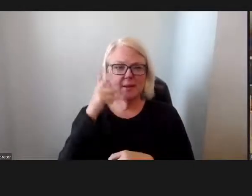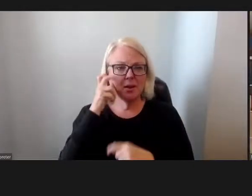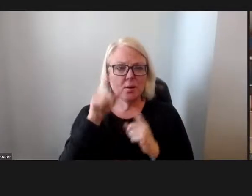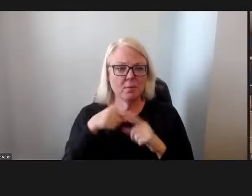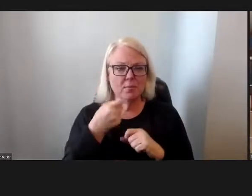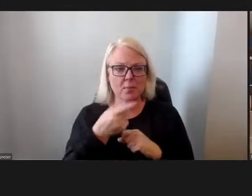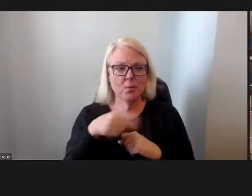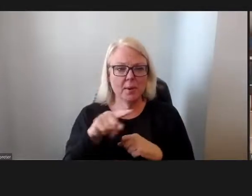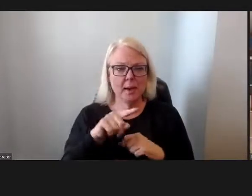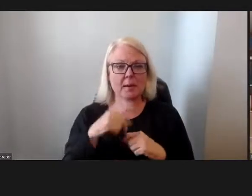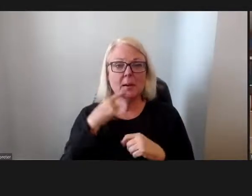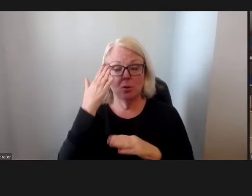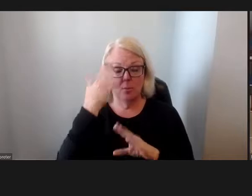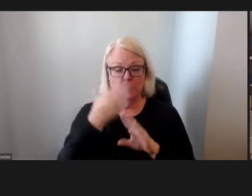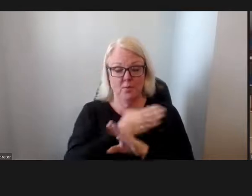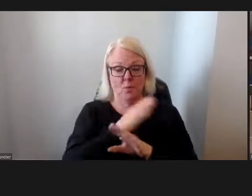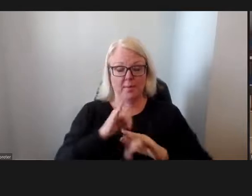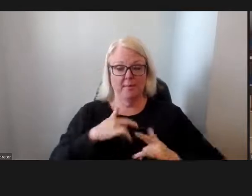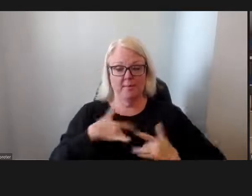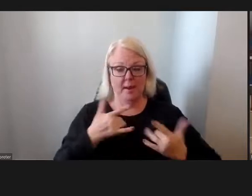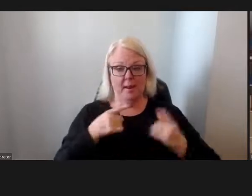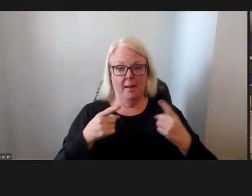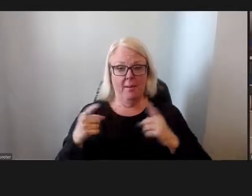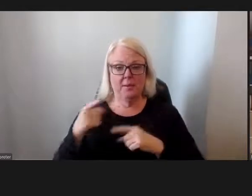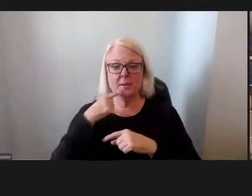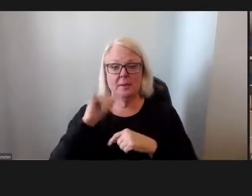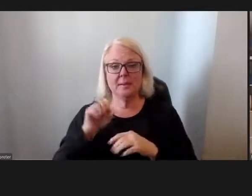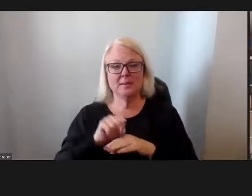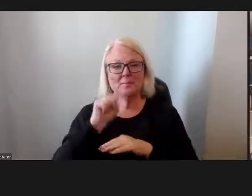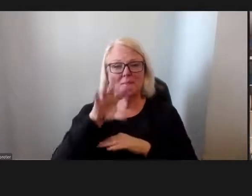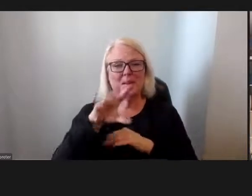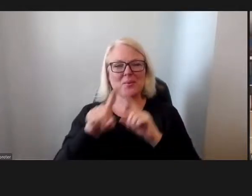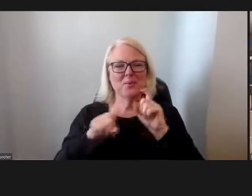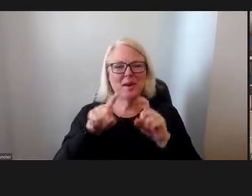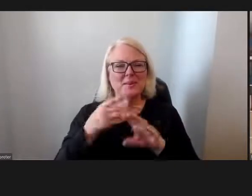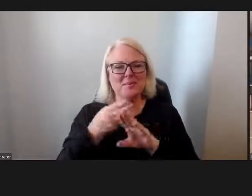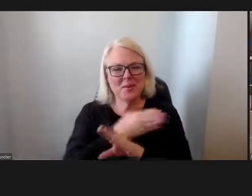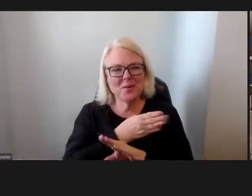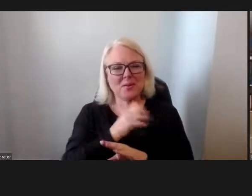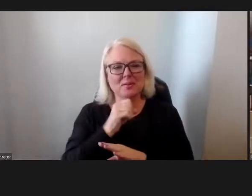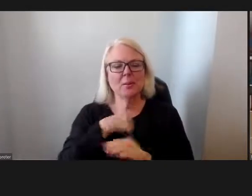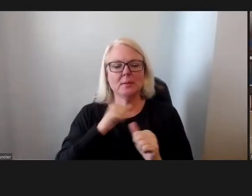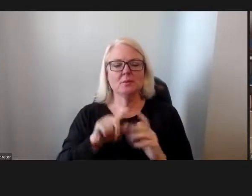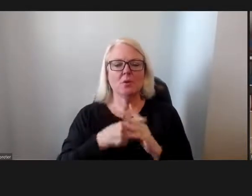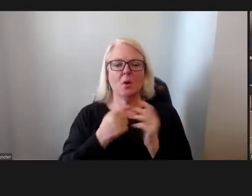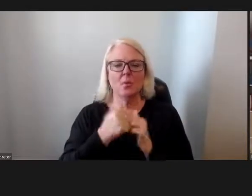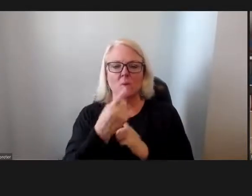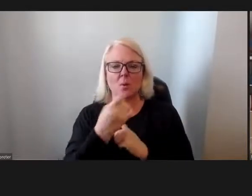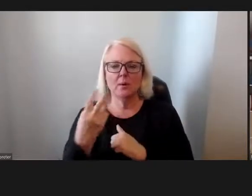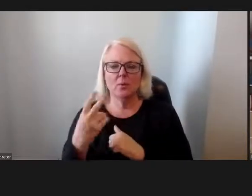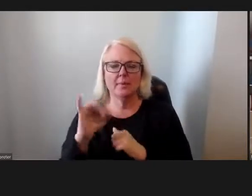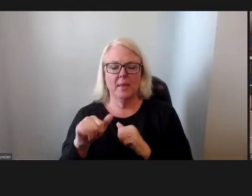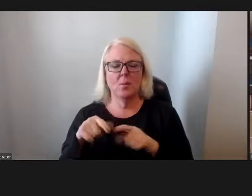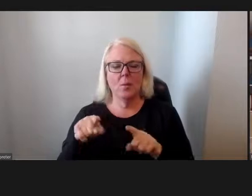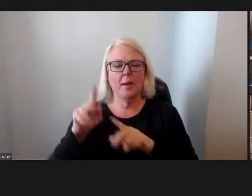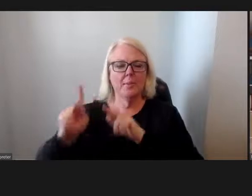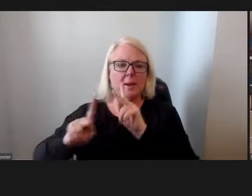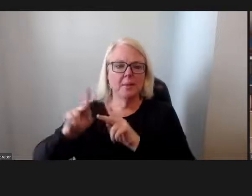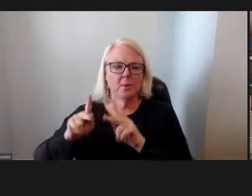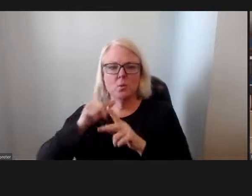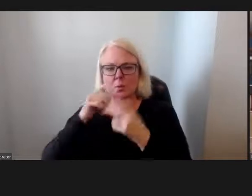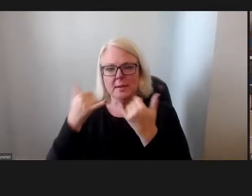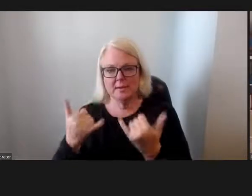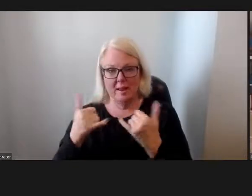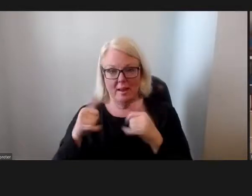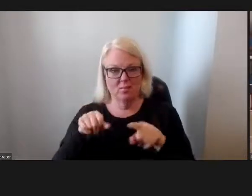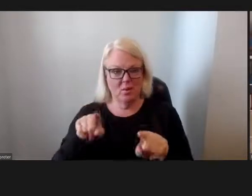And I know before the event began, we actually had a few folks submit questions ahead of time. So maybe I could start with one or two of those while folks who are present in